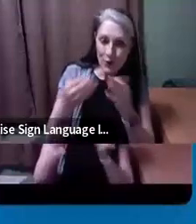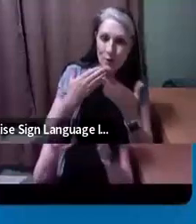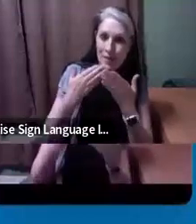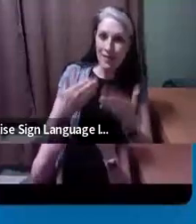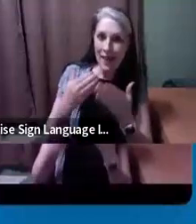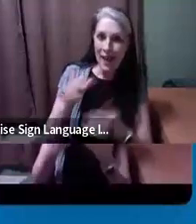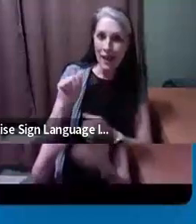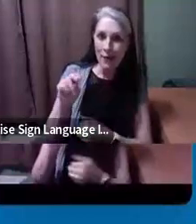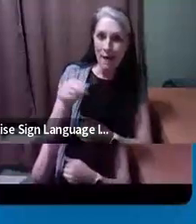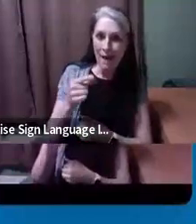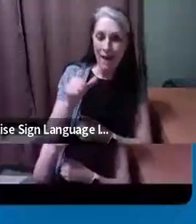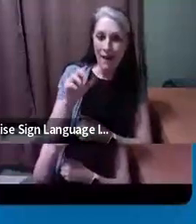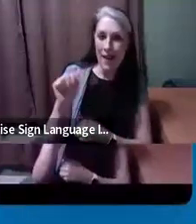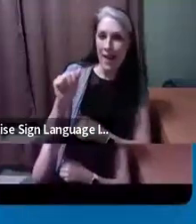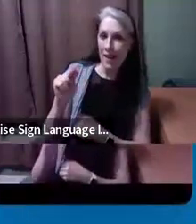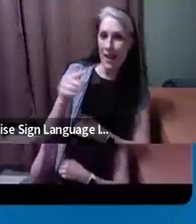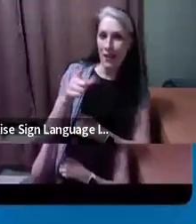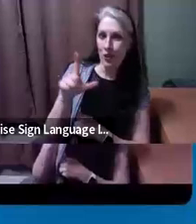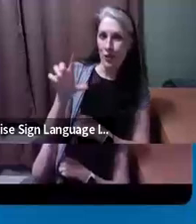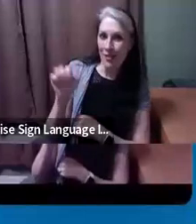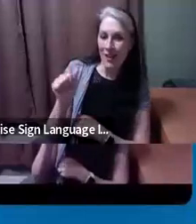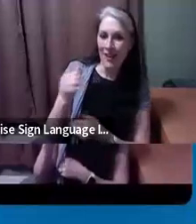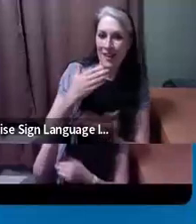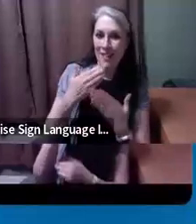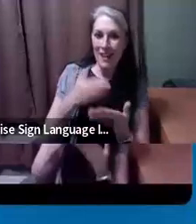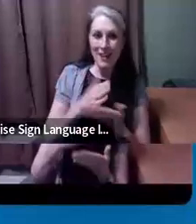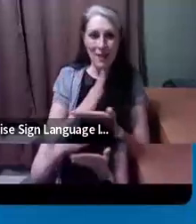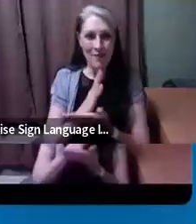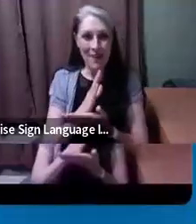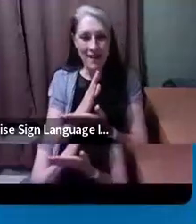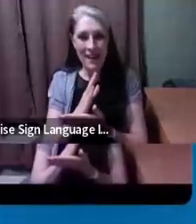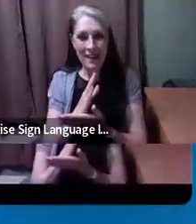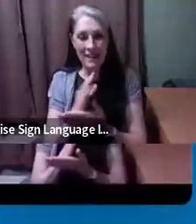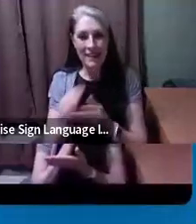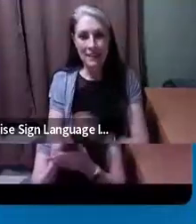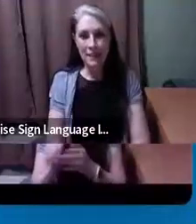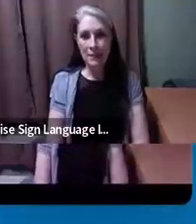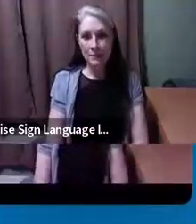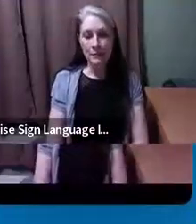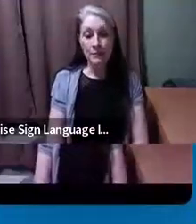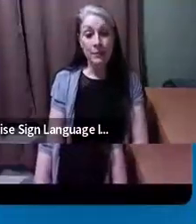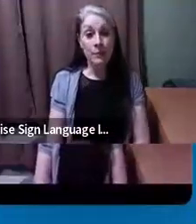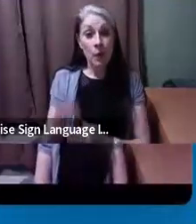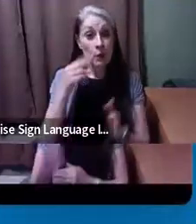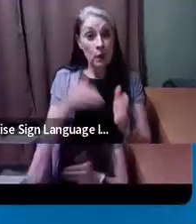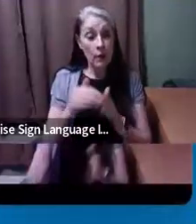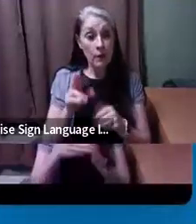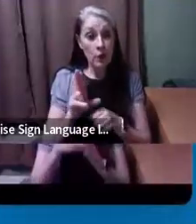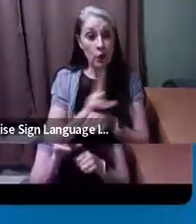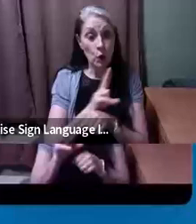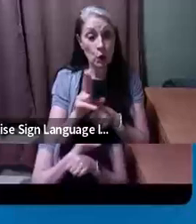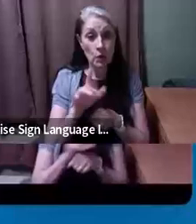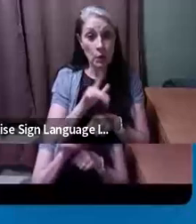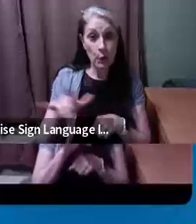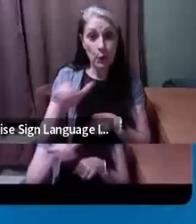All right. This is you'll see this often used in spaces that are